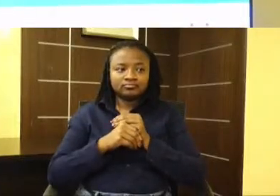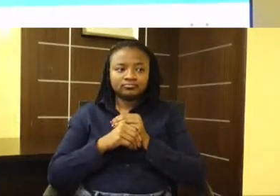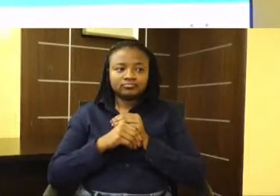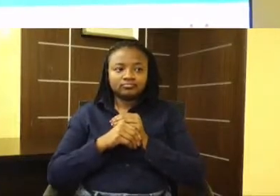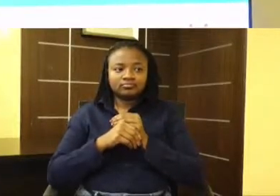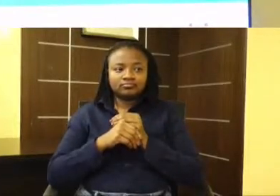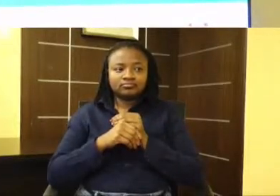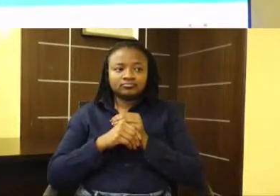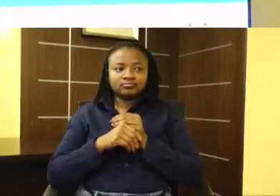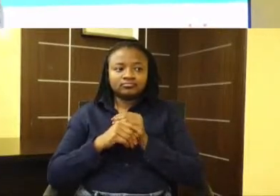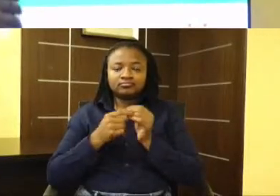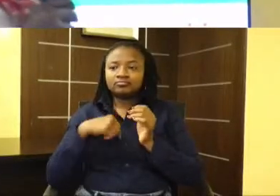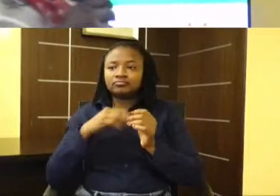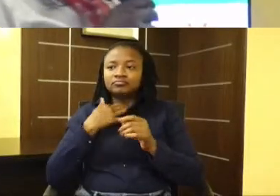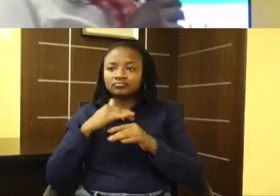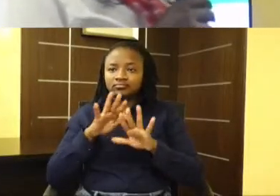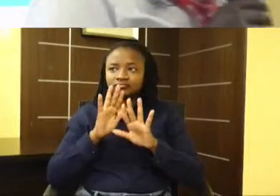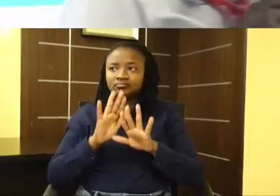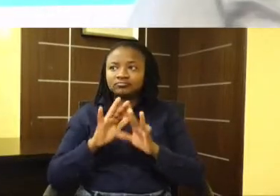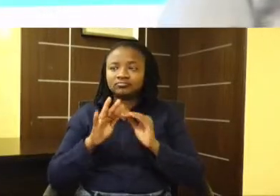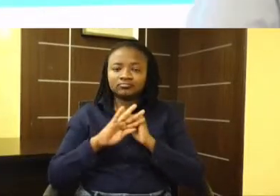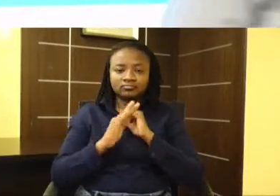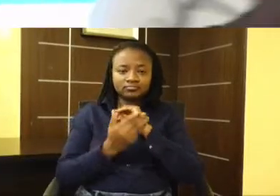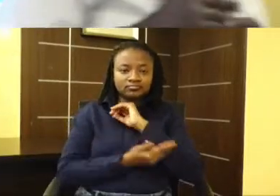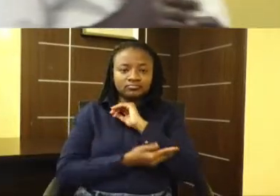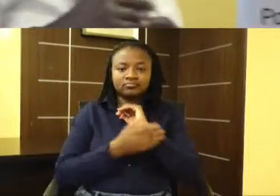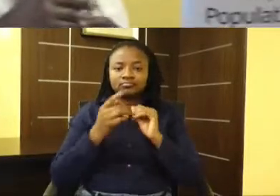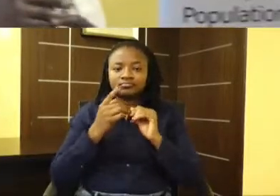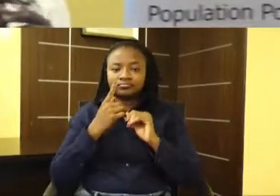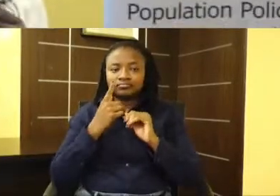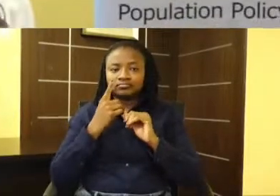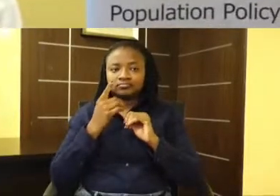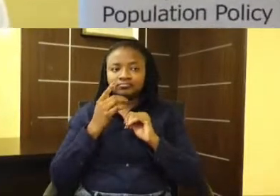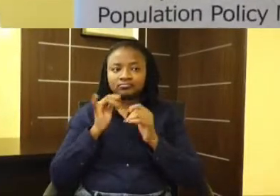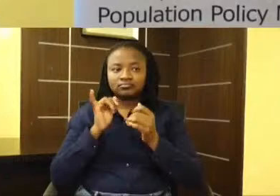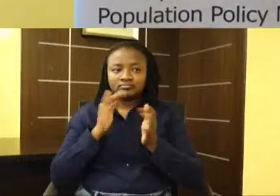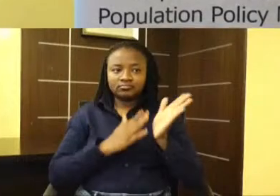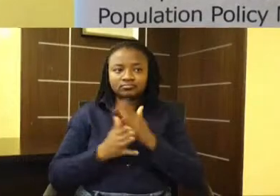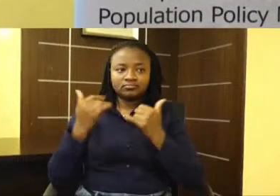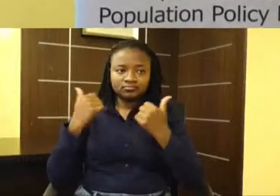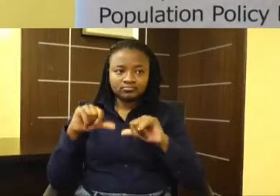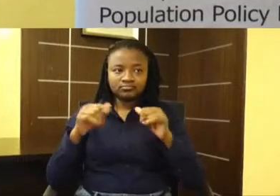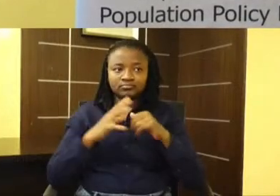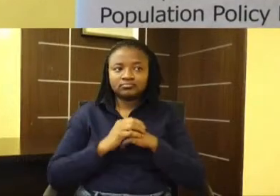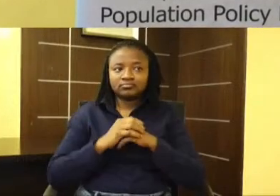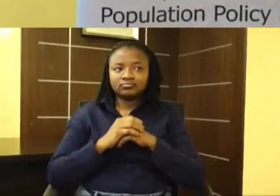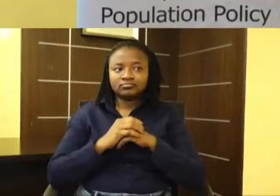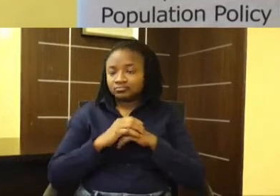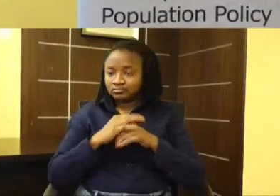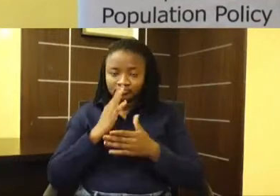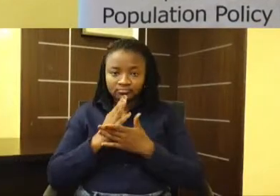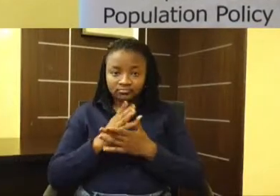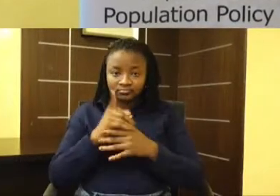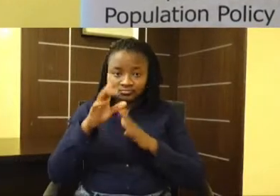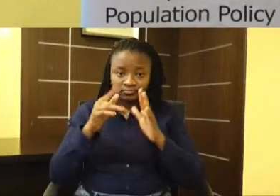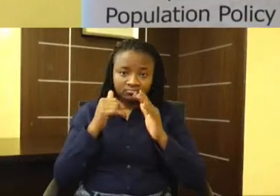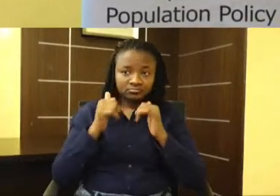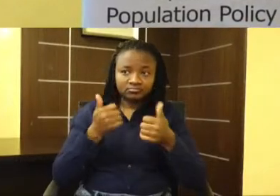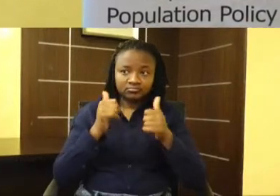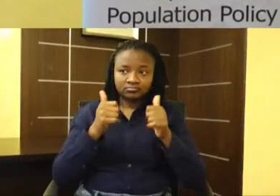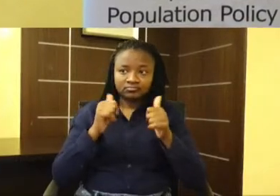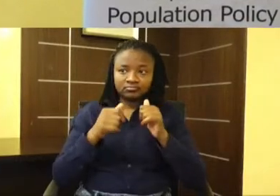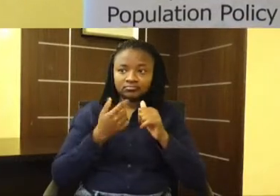unwanted, unintended pregnancies. So basically, that was nice. And I hope we have